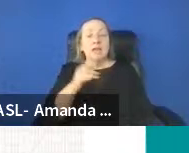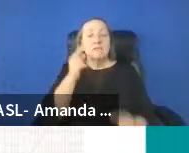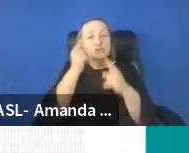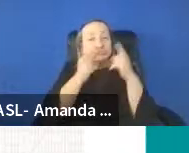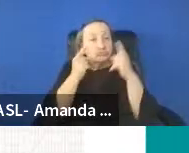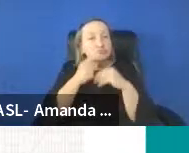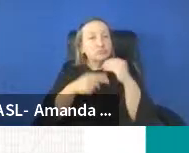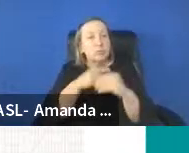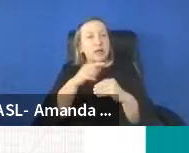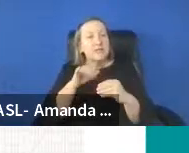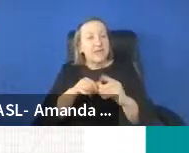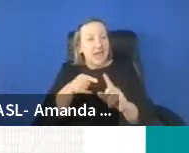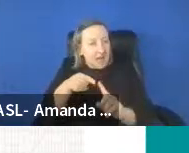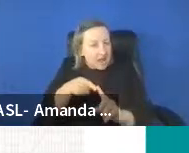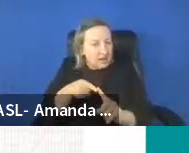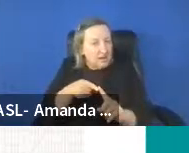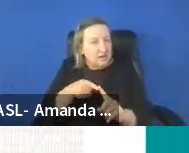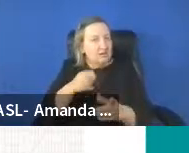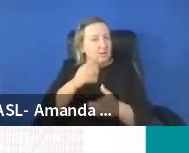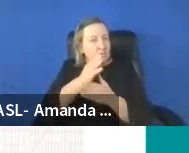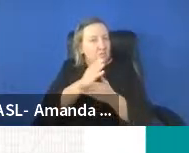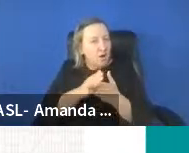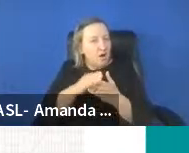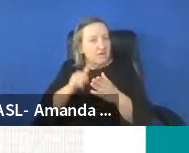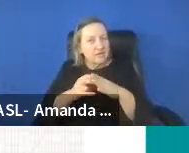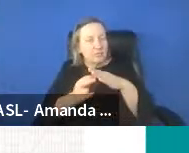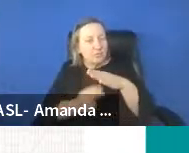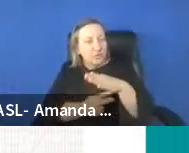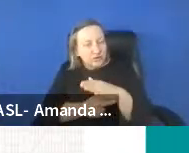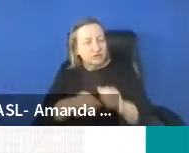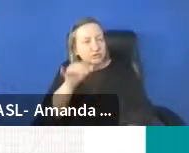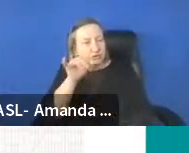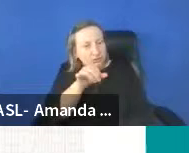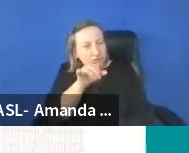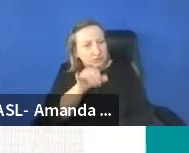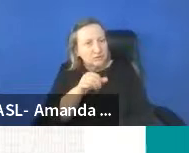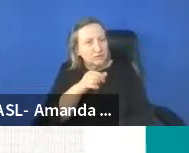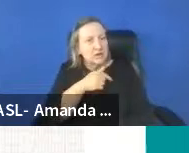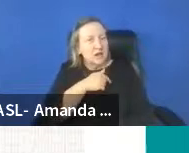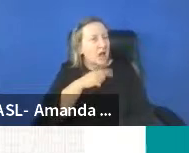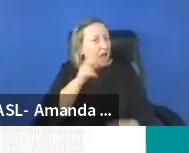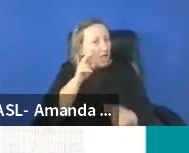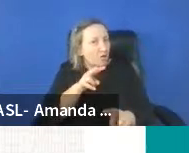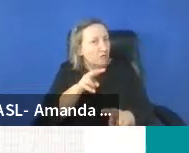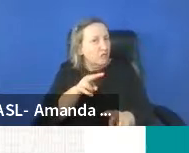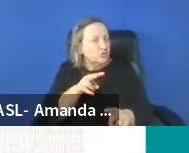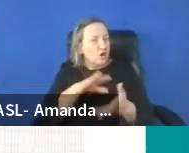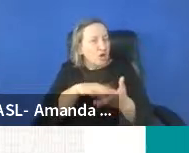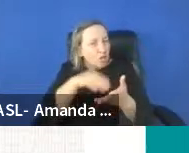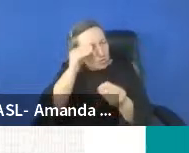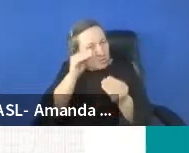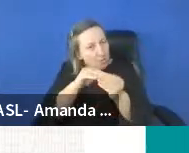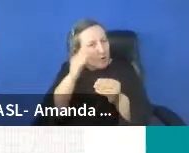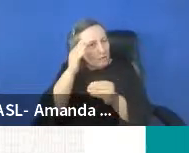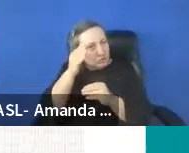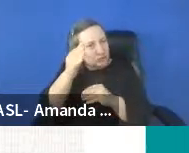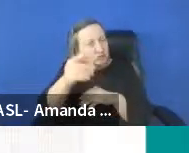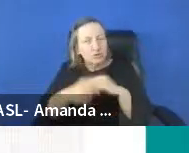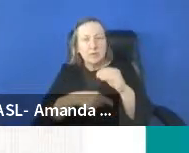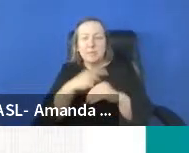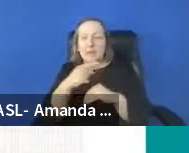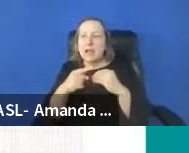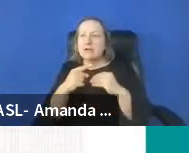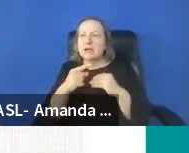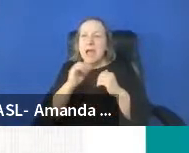that particular element of this, but I am looking forward to hearing more in the future about